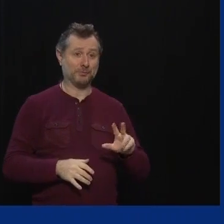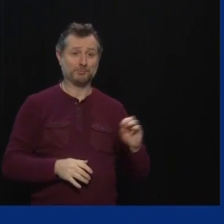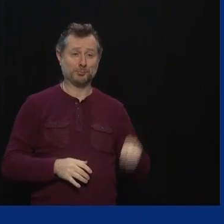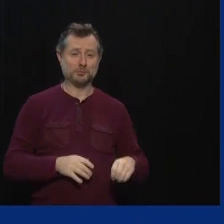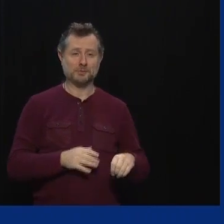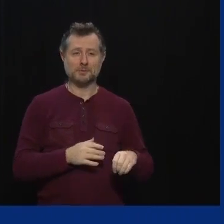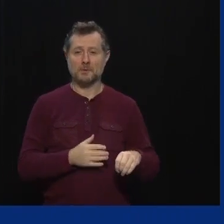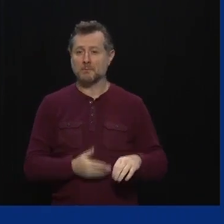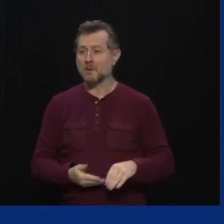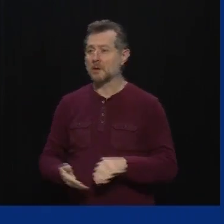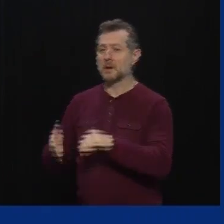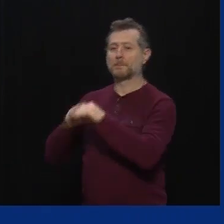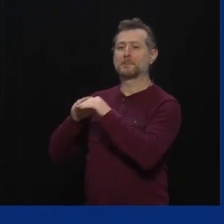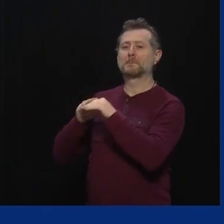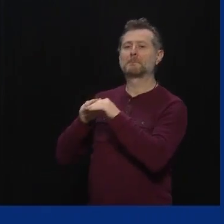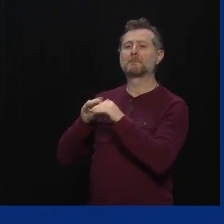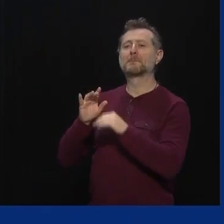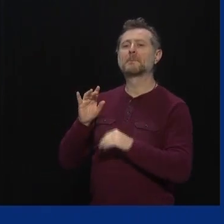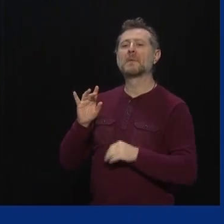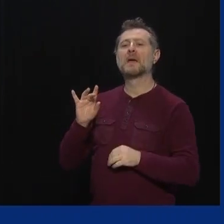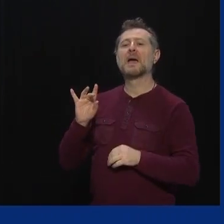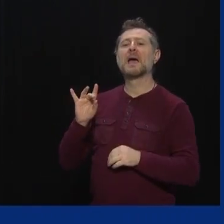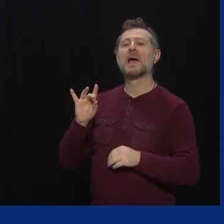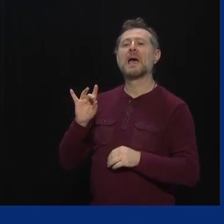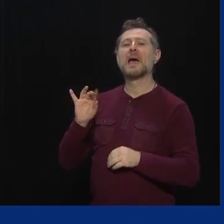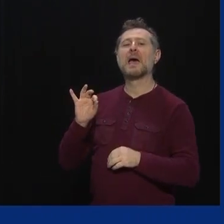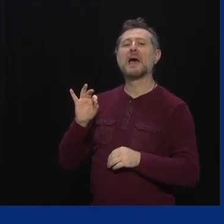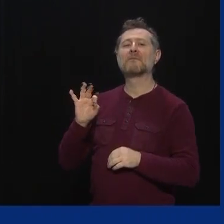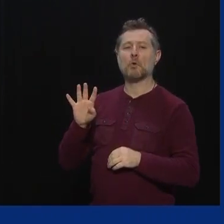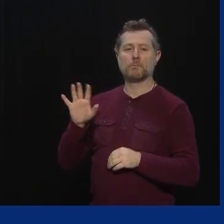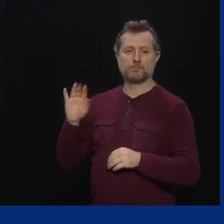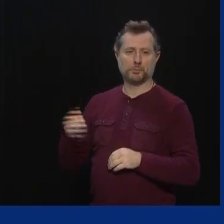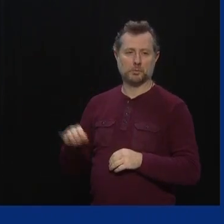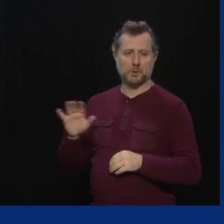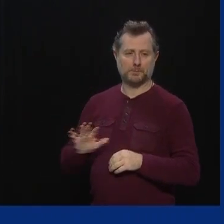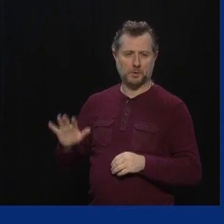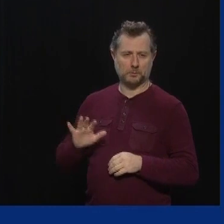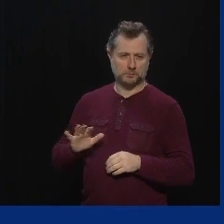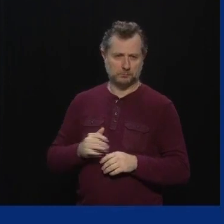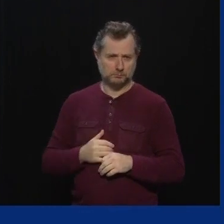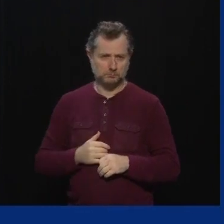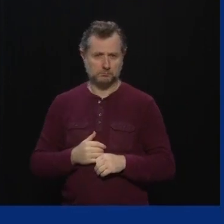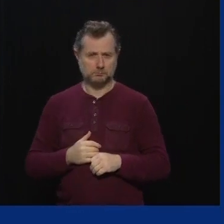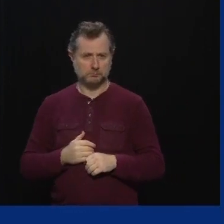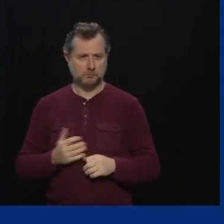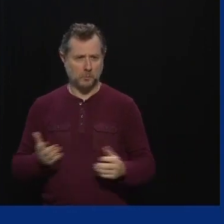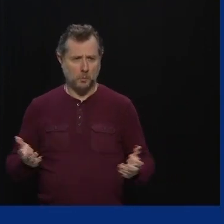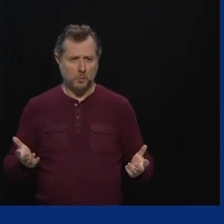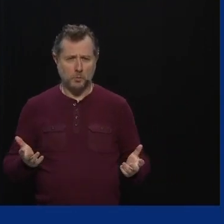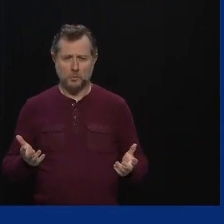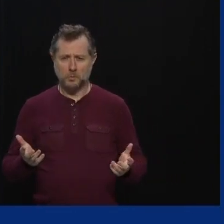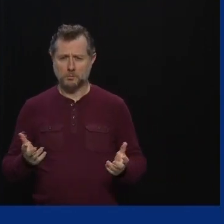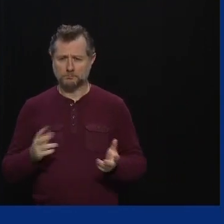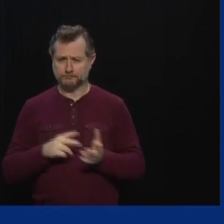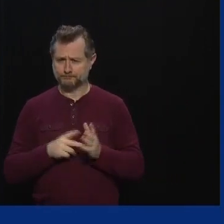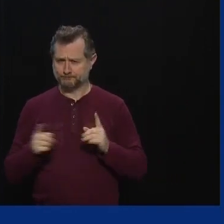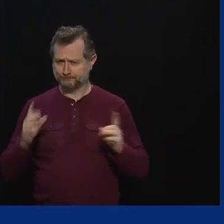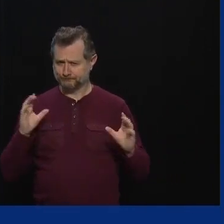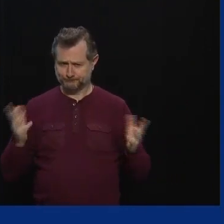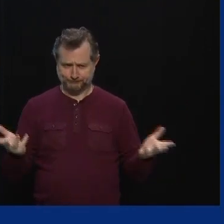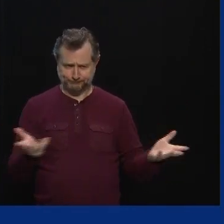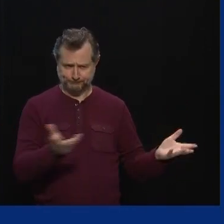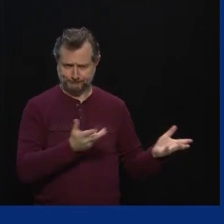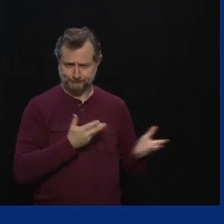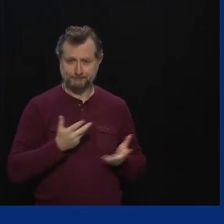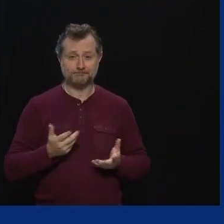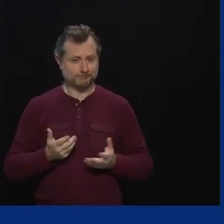active staff now are at about 94%. So I hear about this a lot from everybody. I was literally